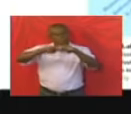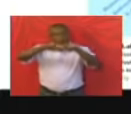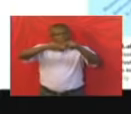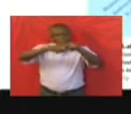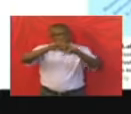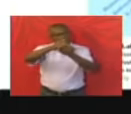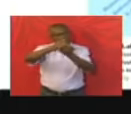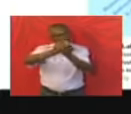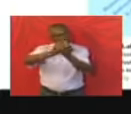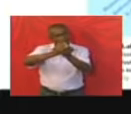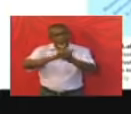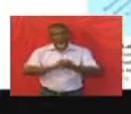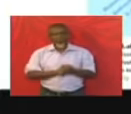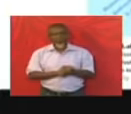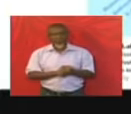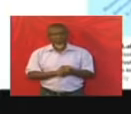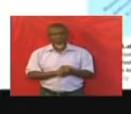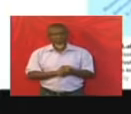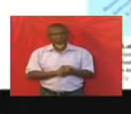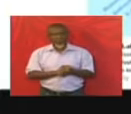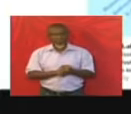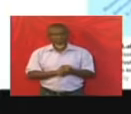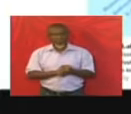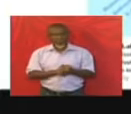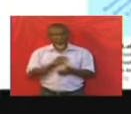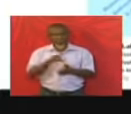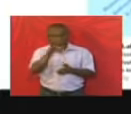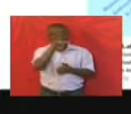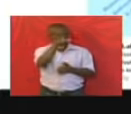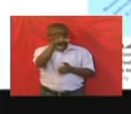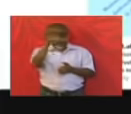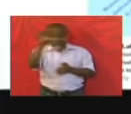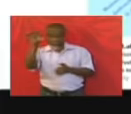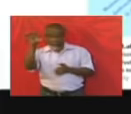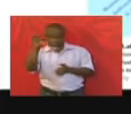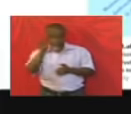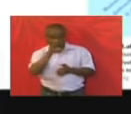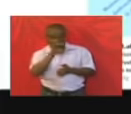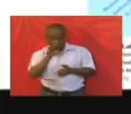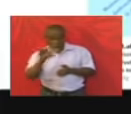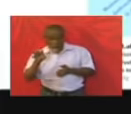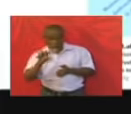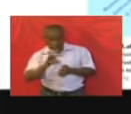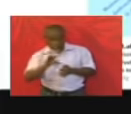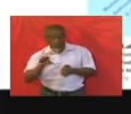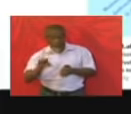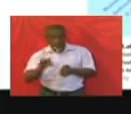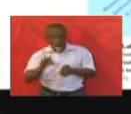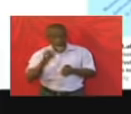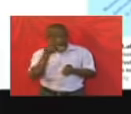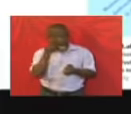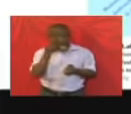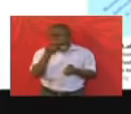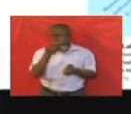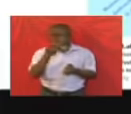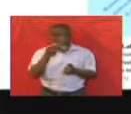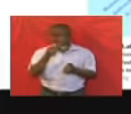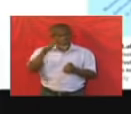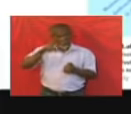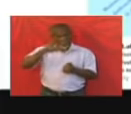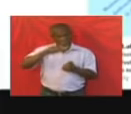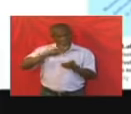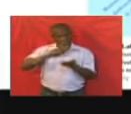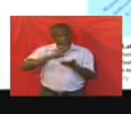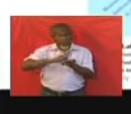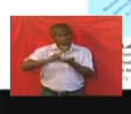county level, we can compare previous week with current week. In this case, we're seeing Epi weeks 31 and